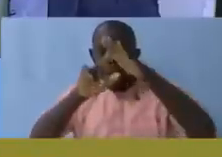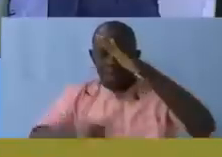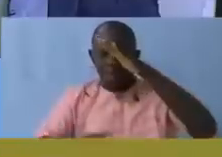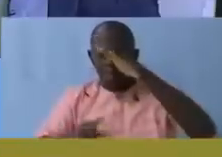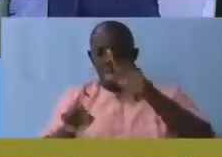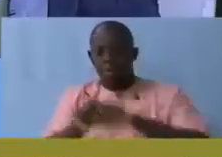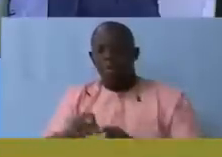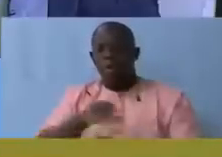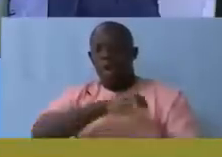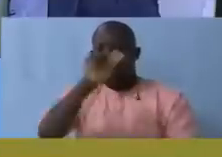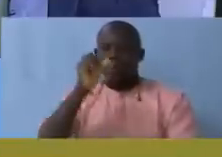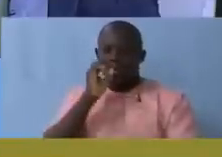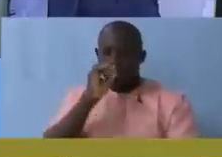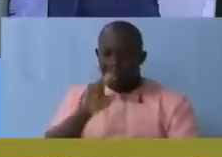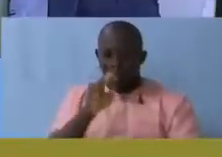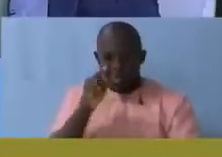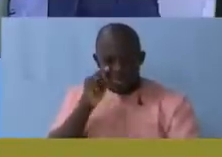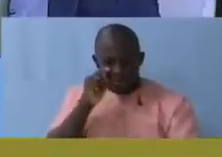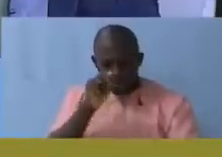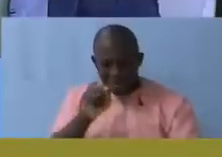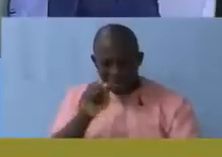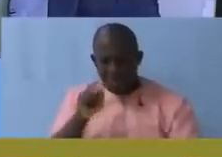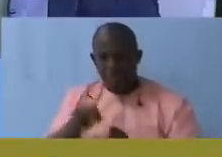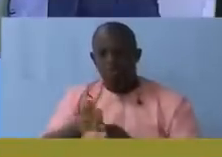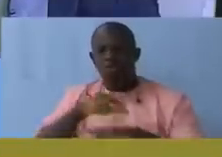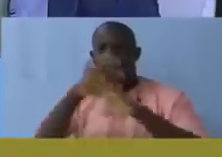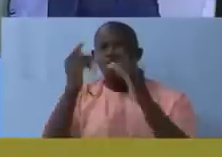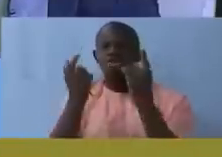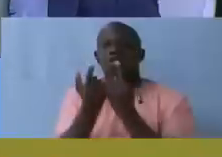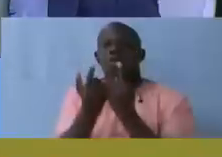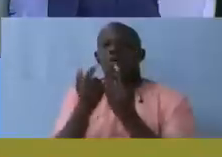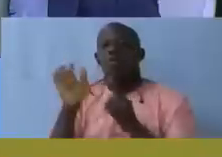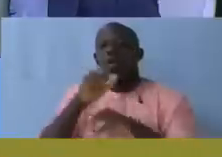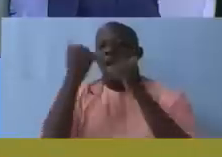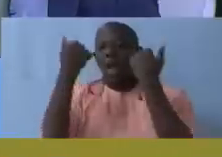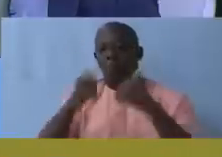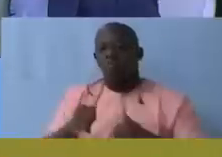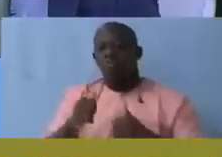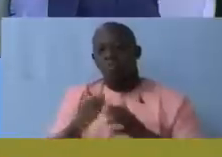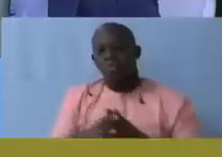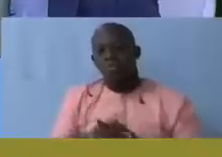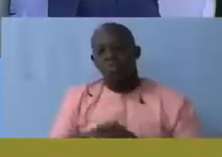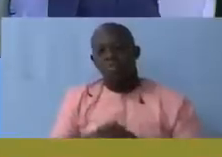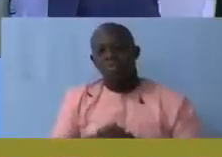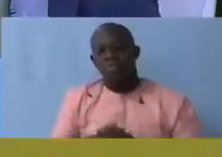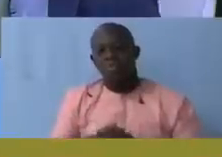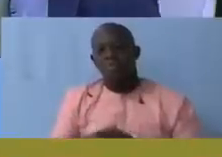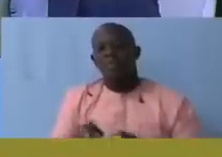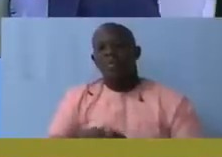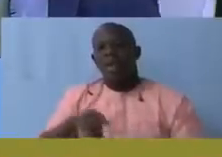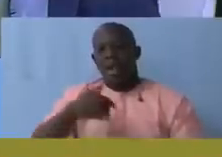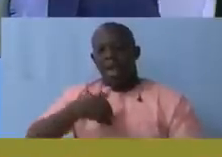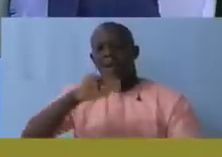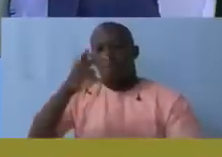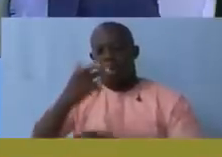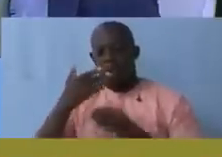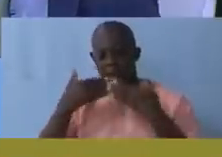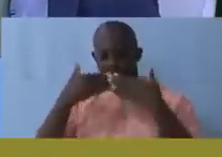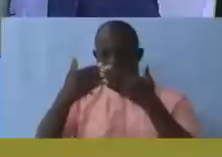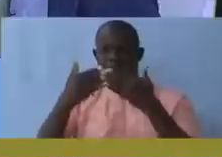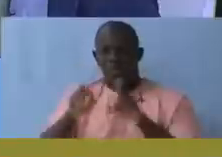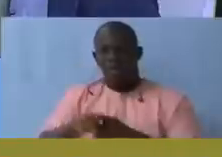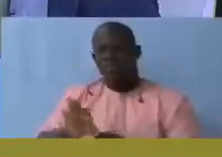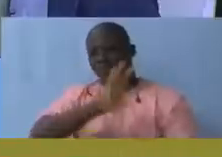to say this is the range. But I'll tell you that it was